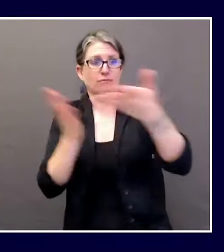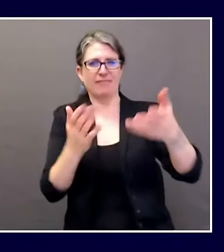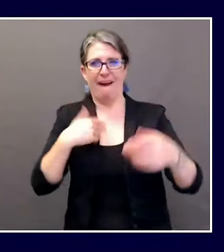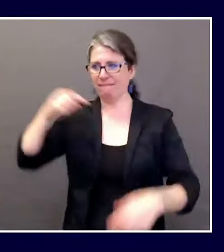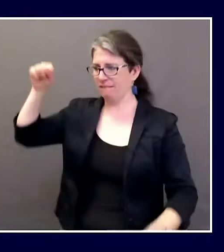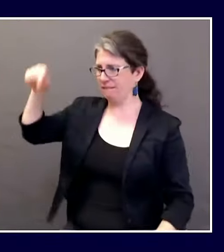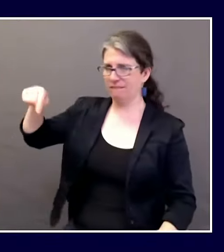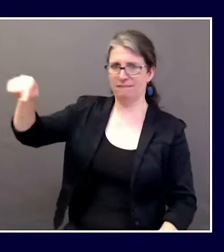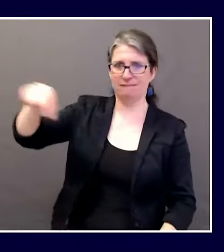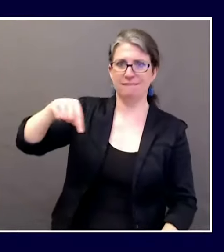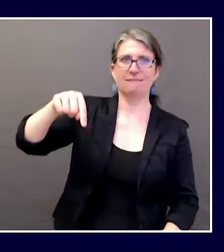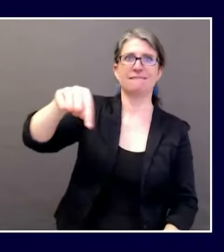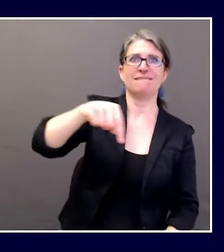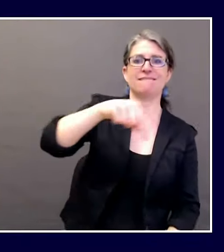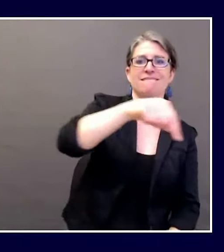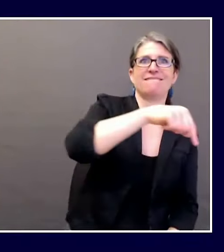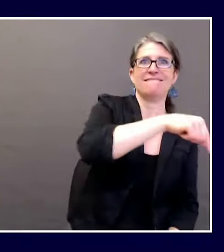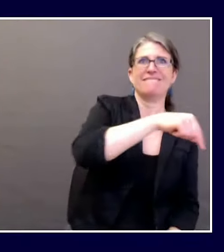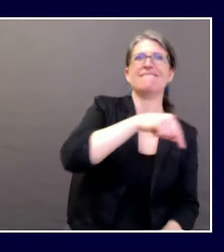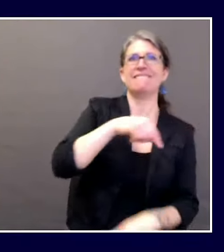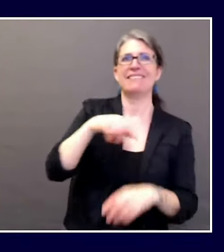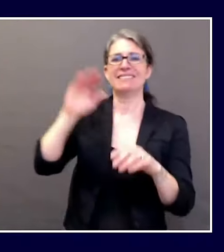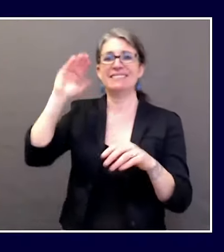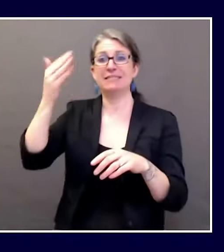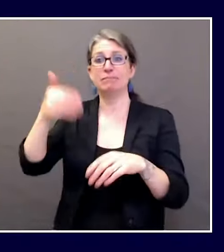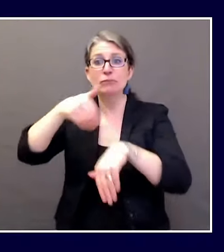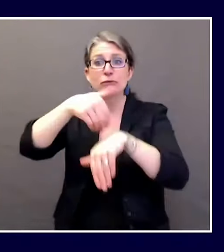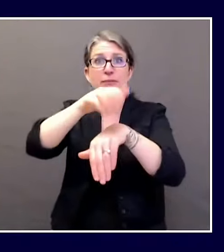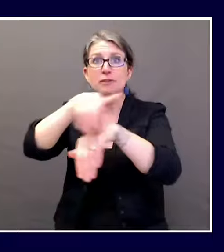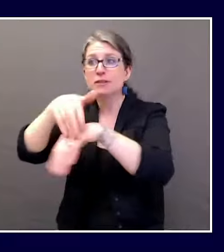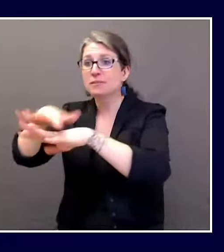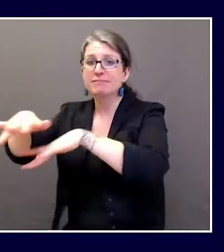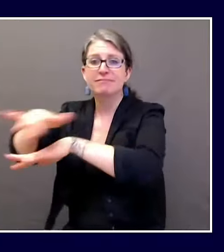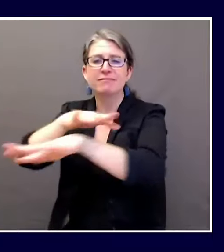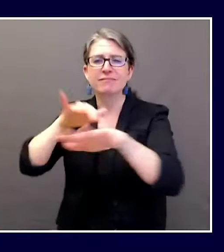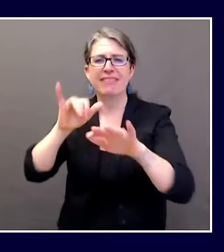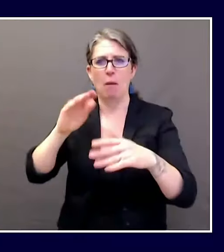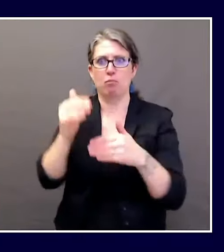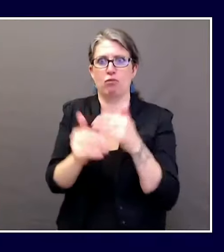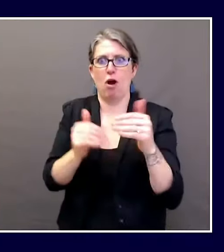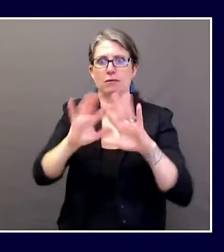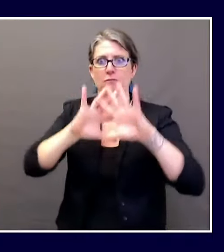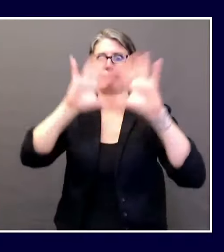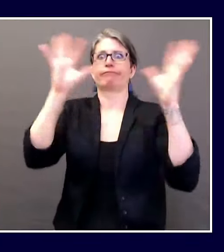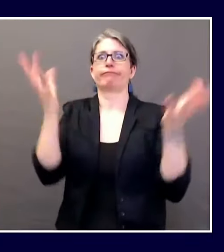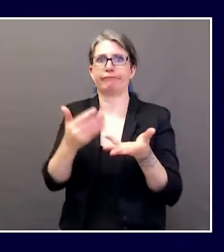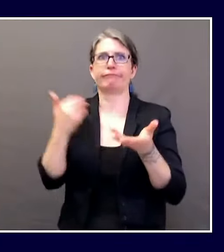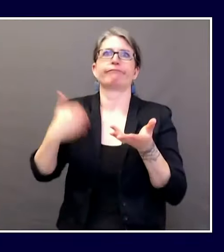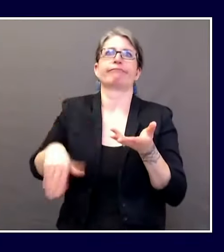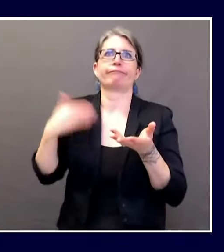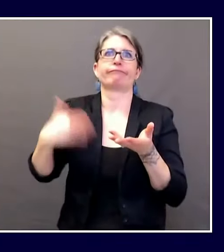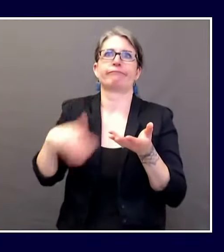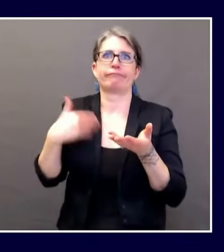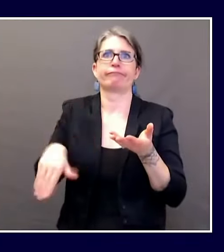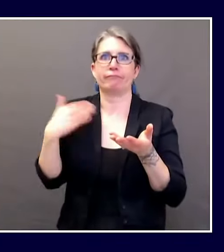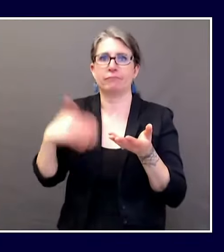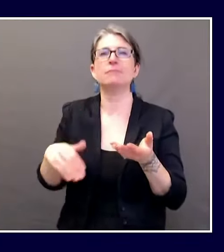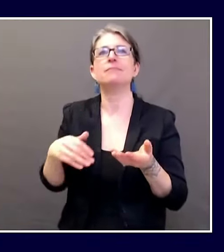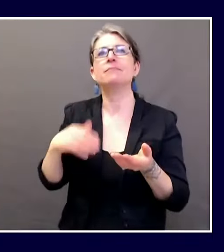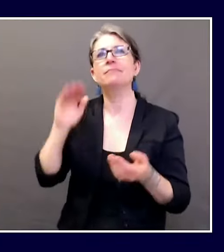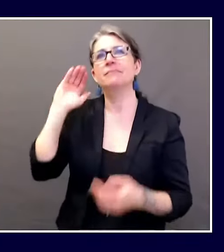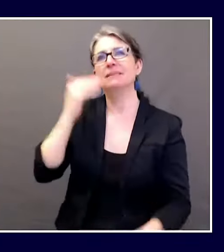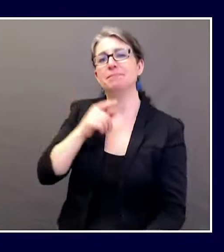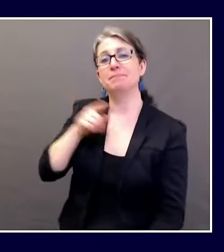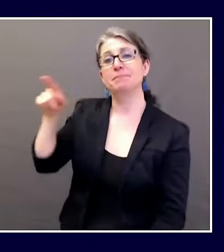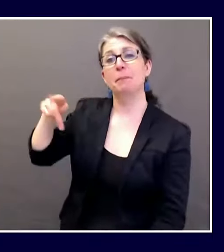And sometimes they are able to do that in big batches, which I think is responsible for the Pfizer vaccine. They start up the process,